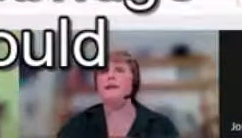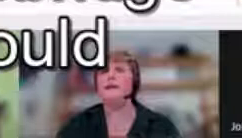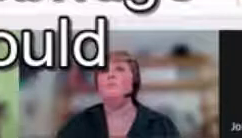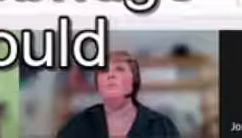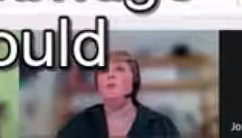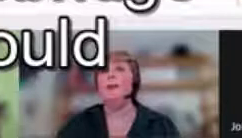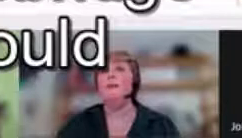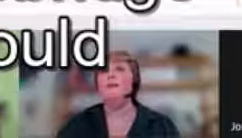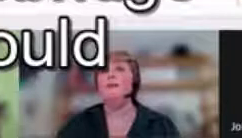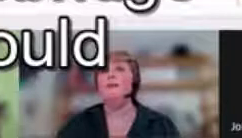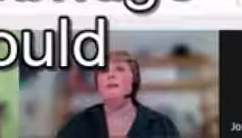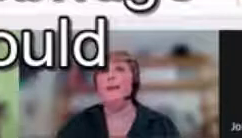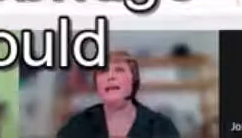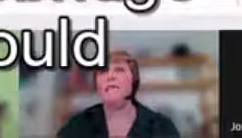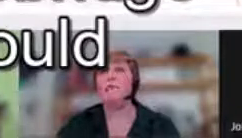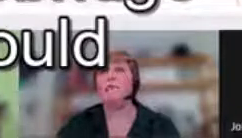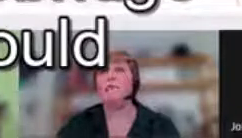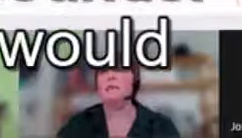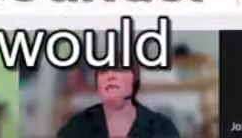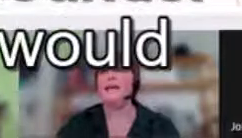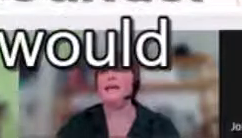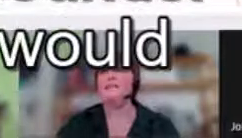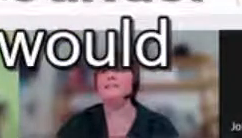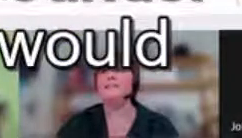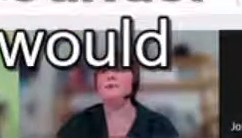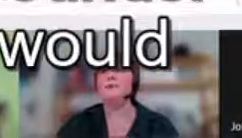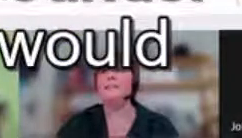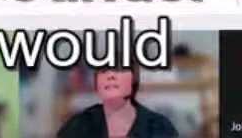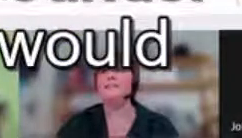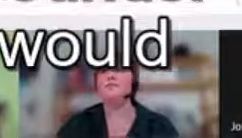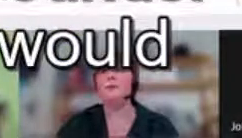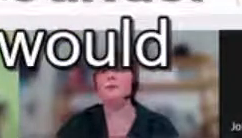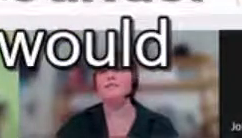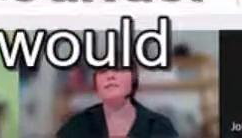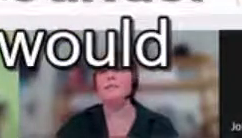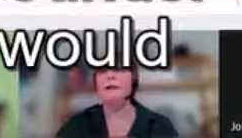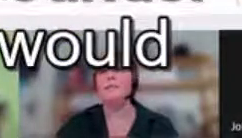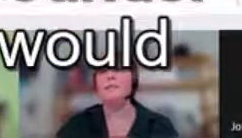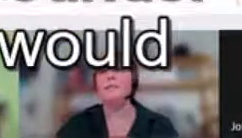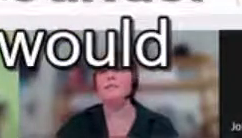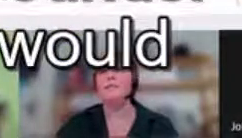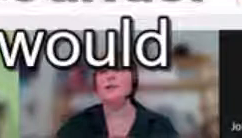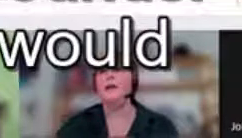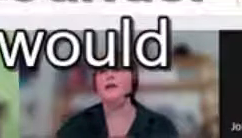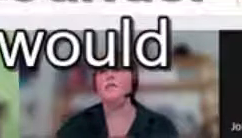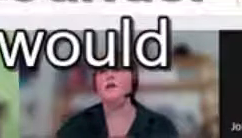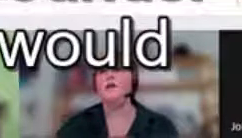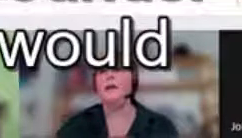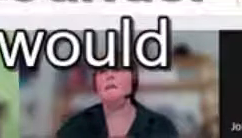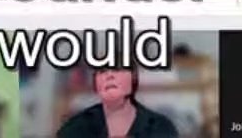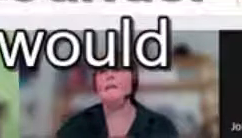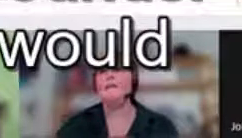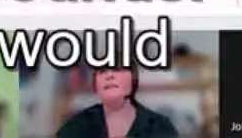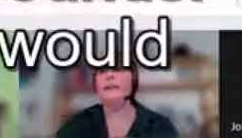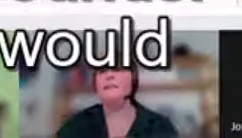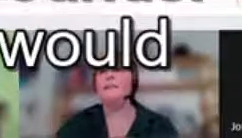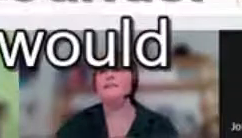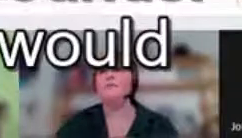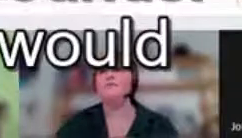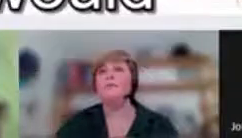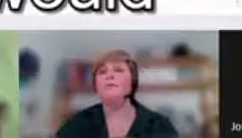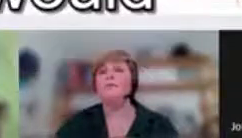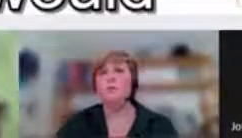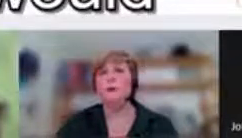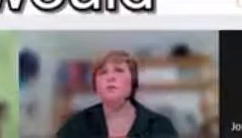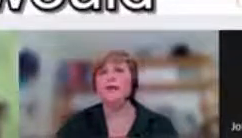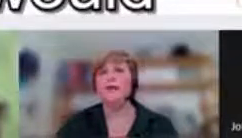Road. Before then, Stifford's Clay Road would be used to access both east and west compounds. When the compounds are taken down, we